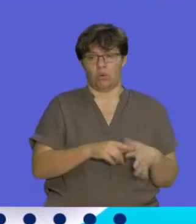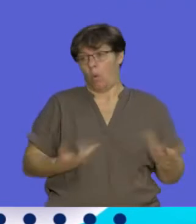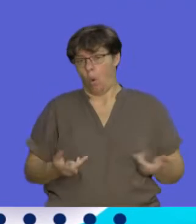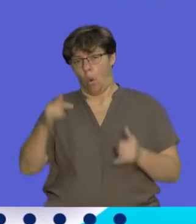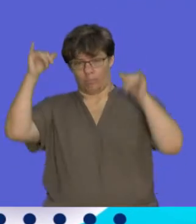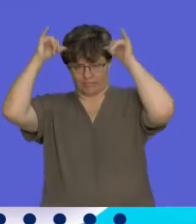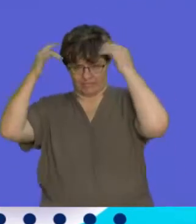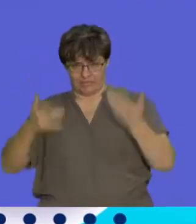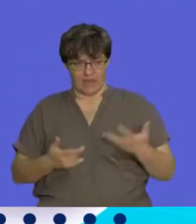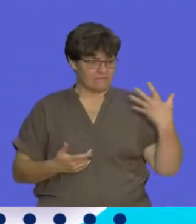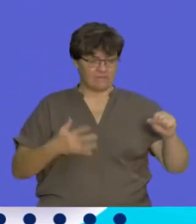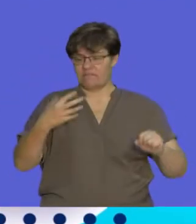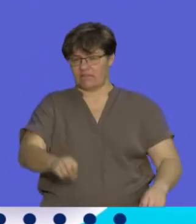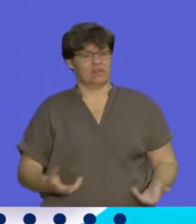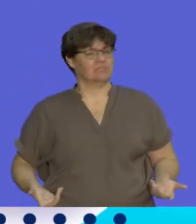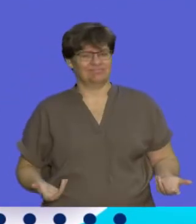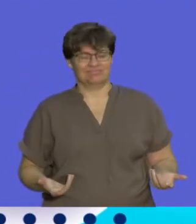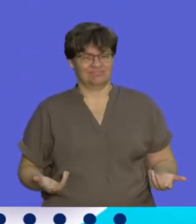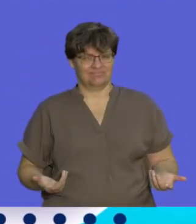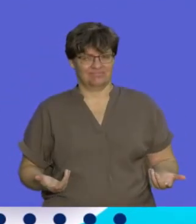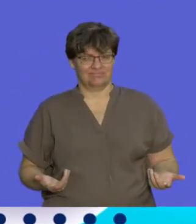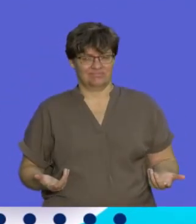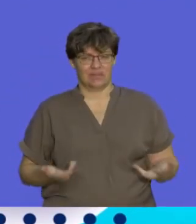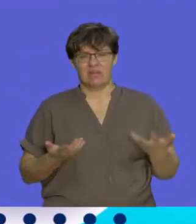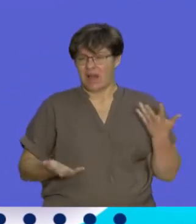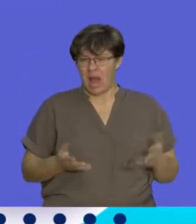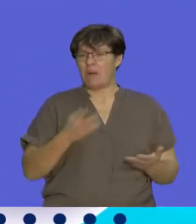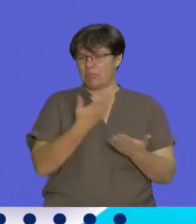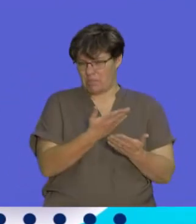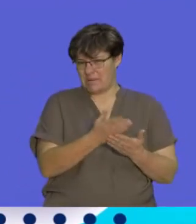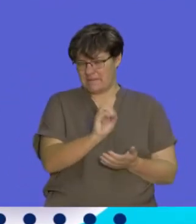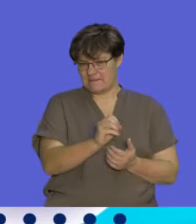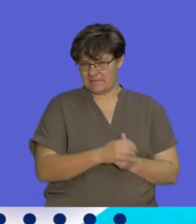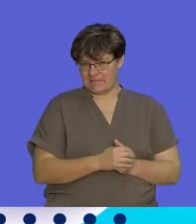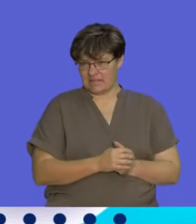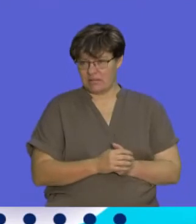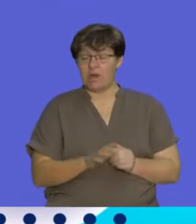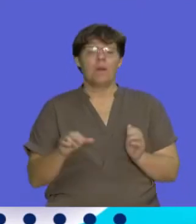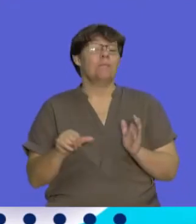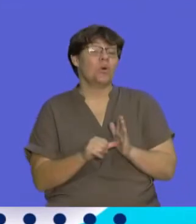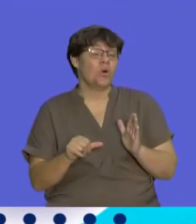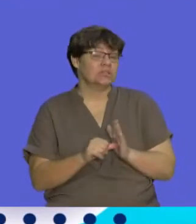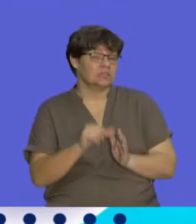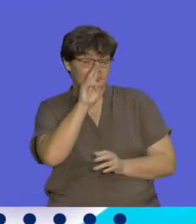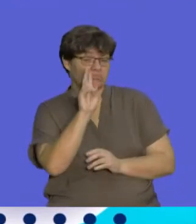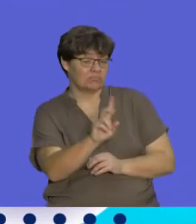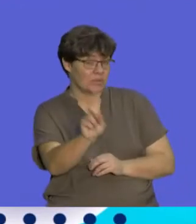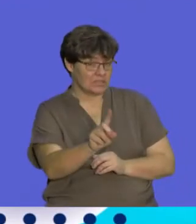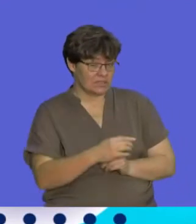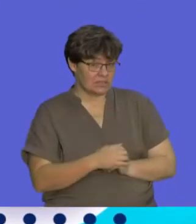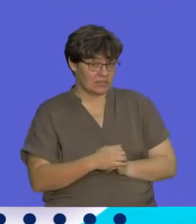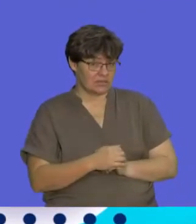a 50-50 chance. It will be some probability. But what's important to look at is these